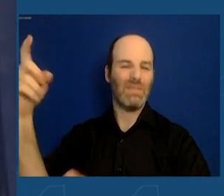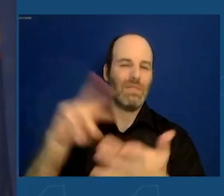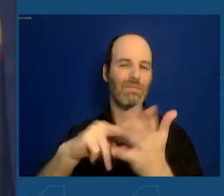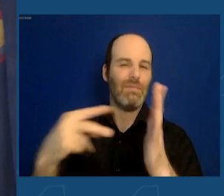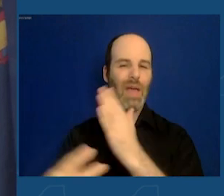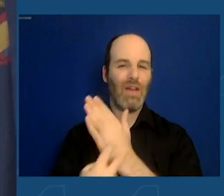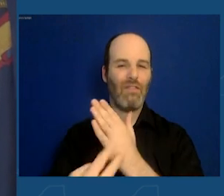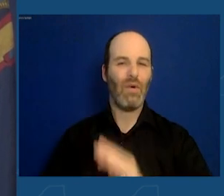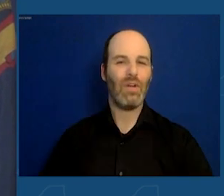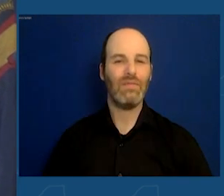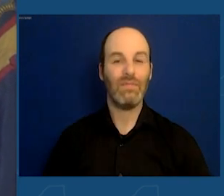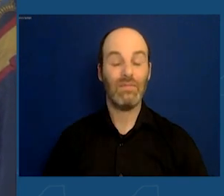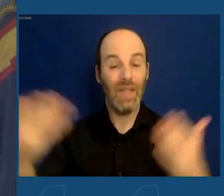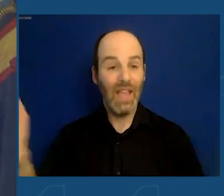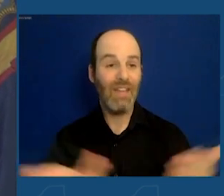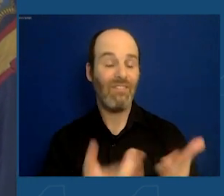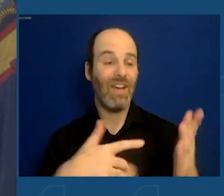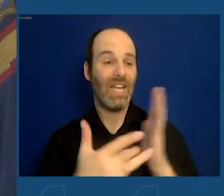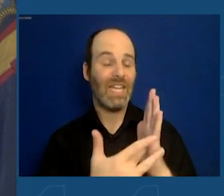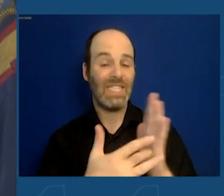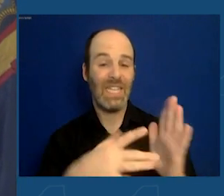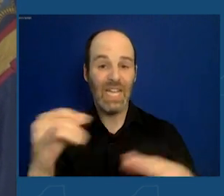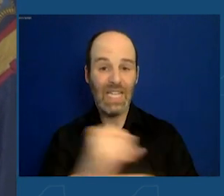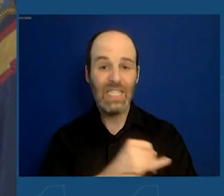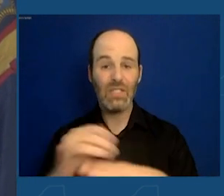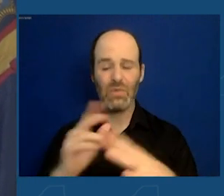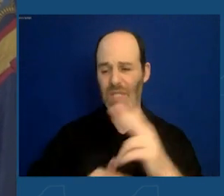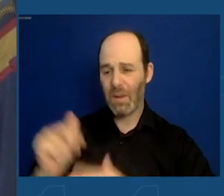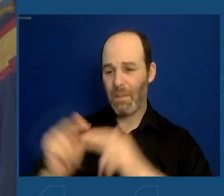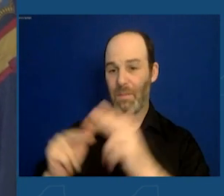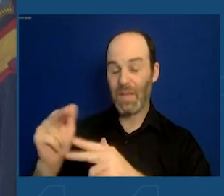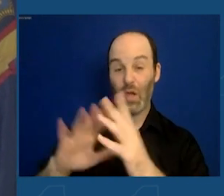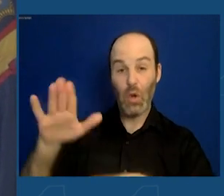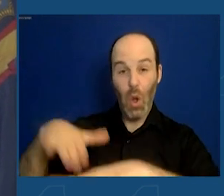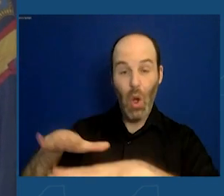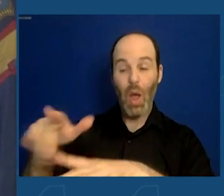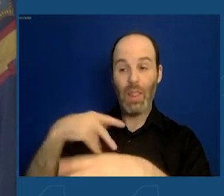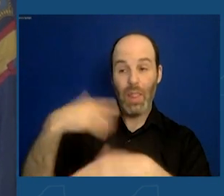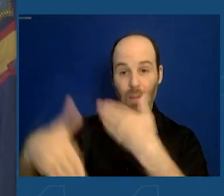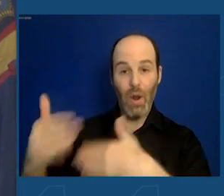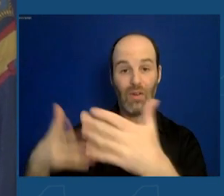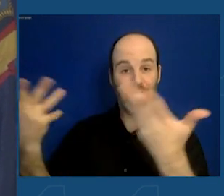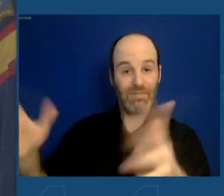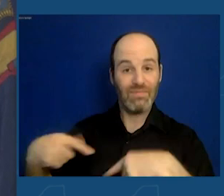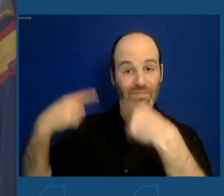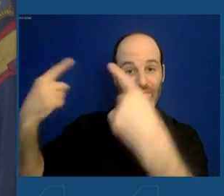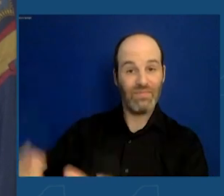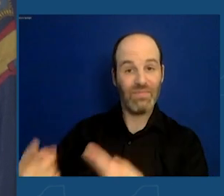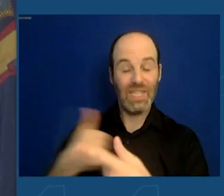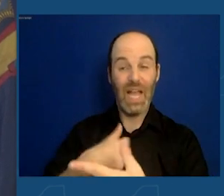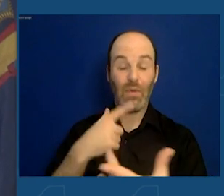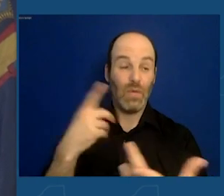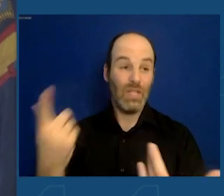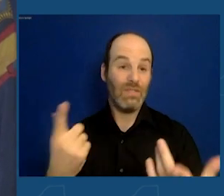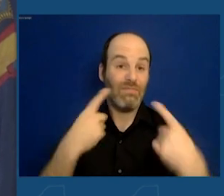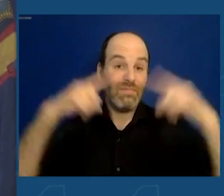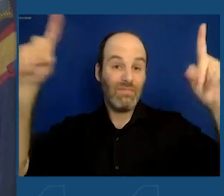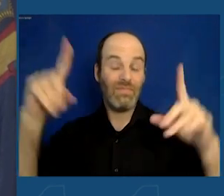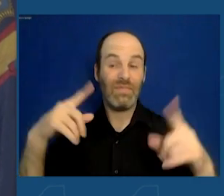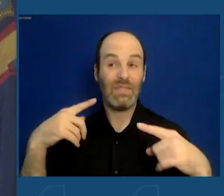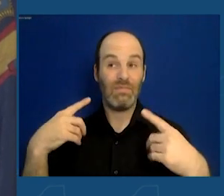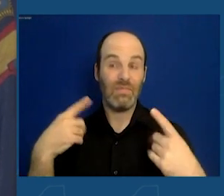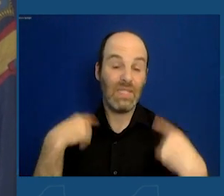Inviting tech industries to build upon the remarkable progress that we've achieved since becoming a part of this vibrant community